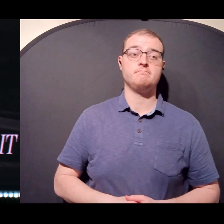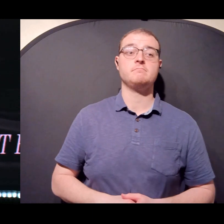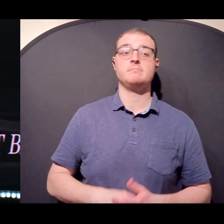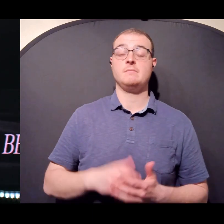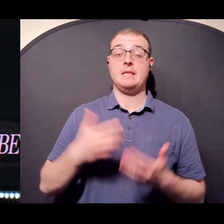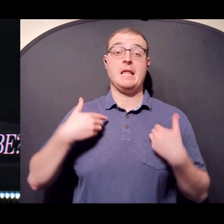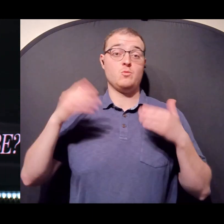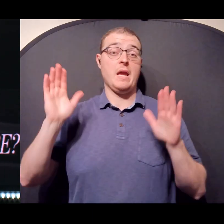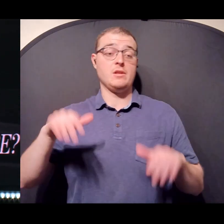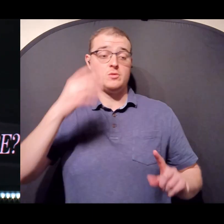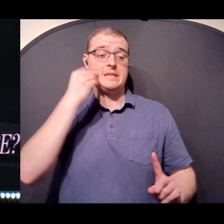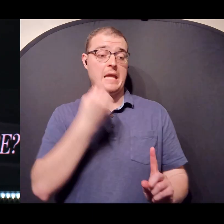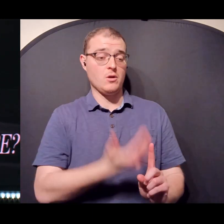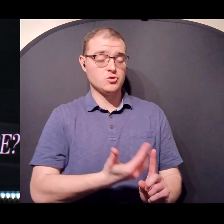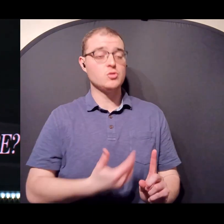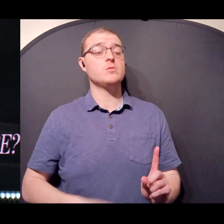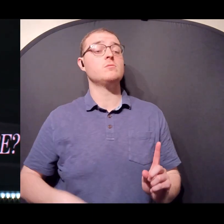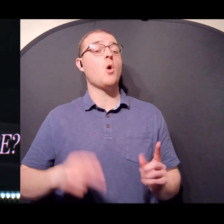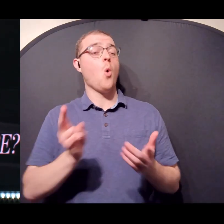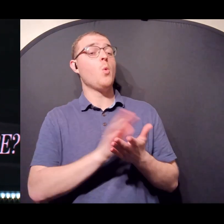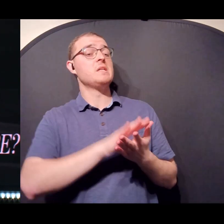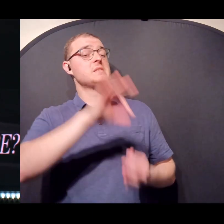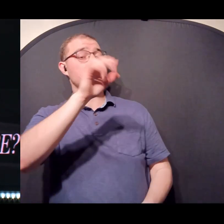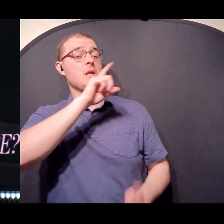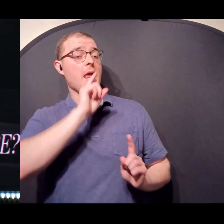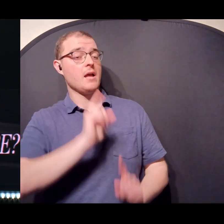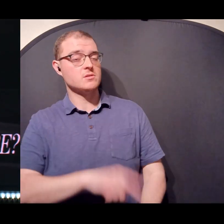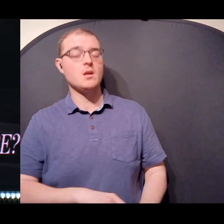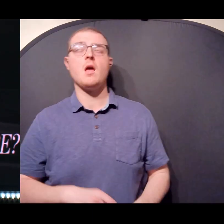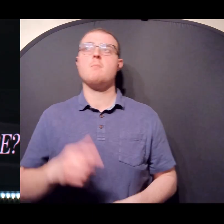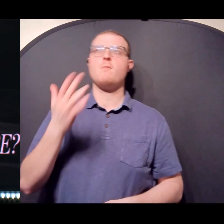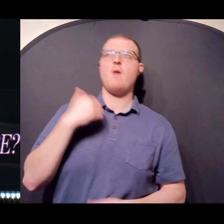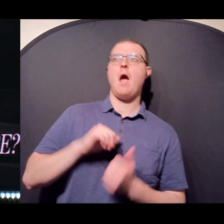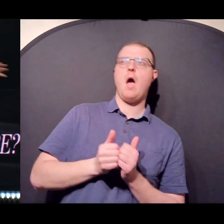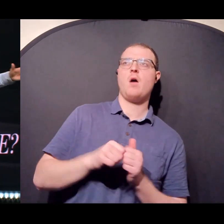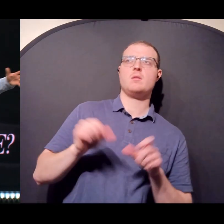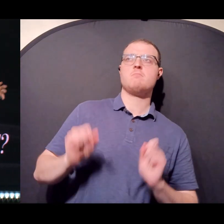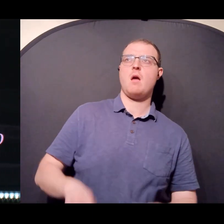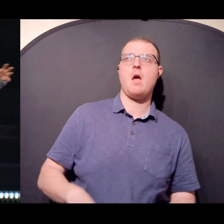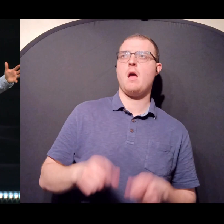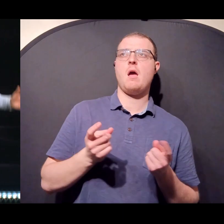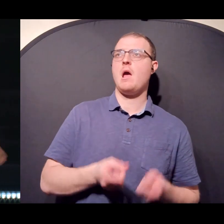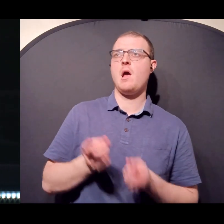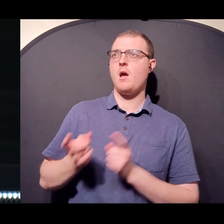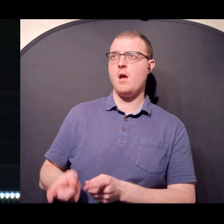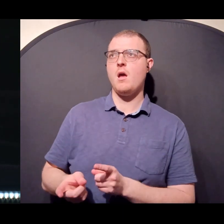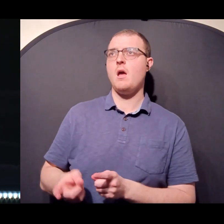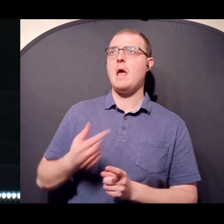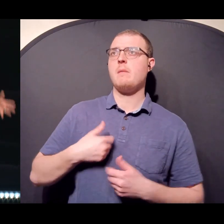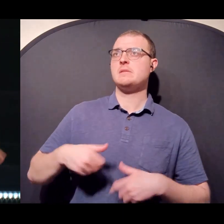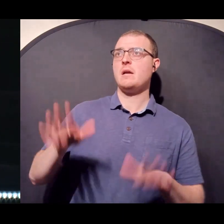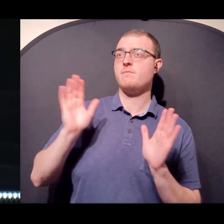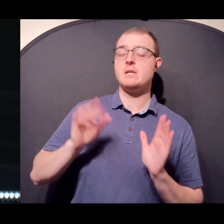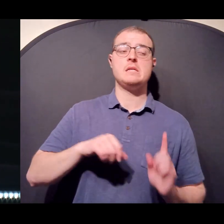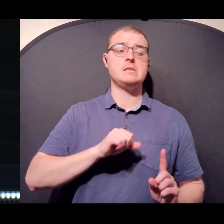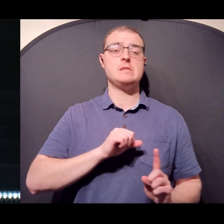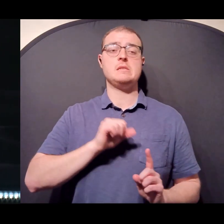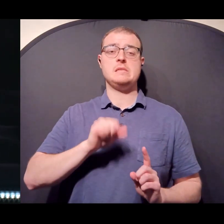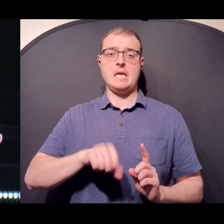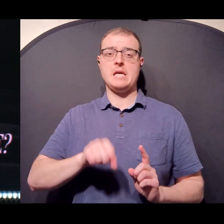more. And so that's what the angel tells her, the Holy Spirit, he answers her question. Earlier it was, how can this be? I'm gonna